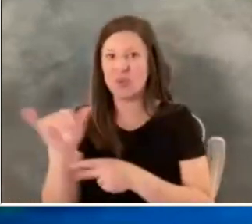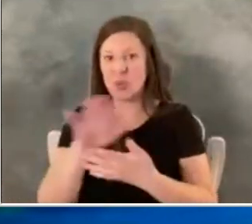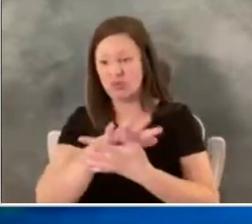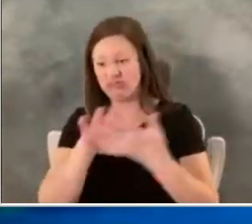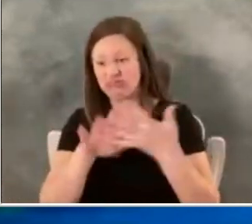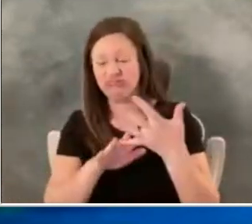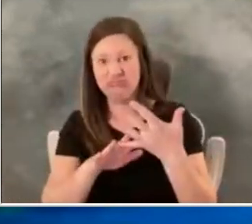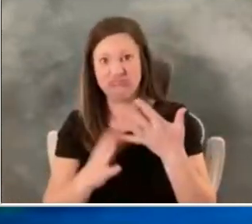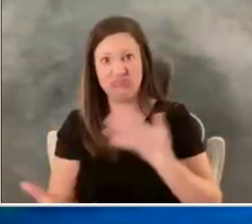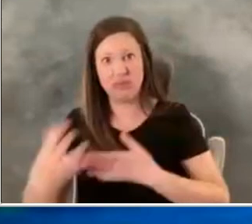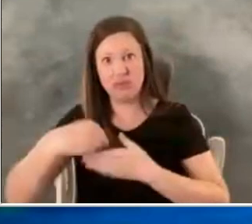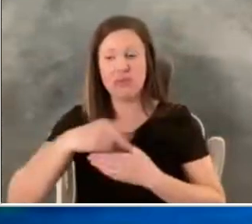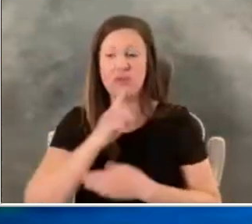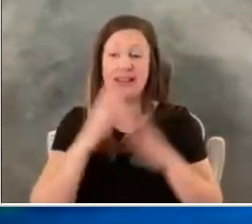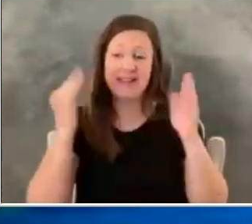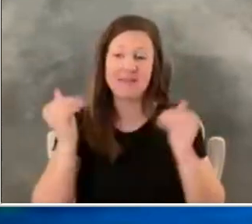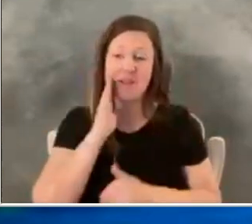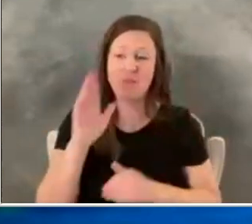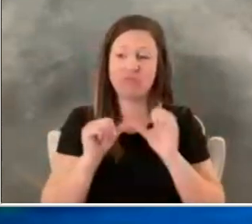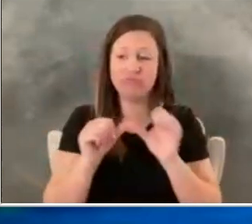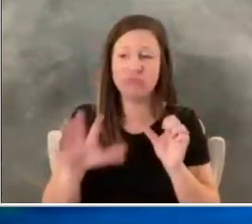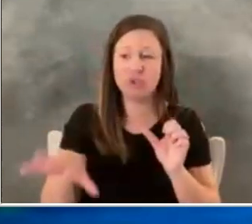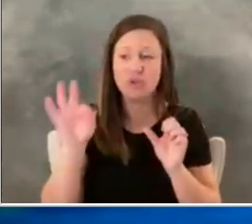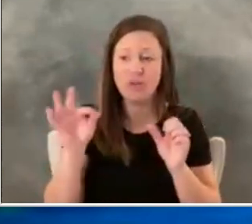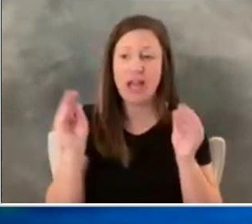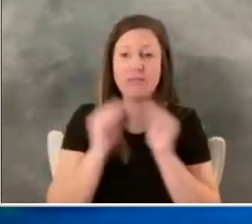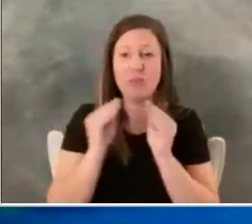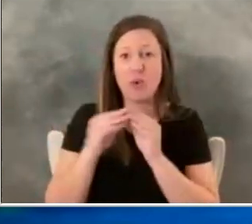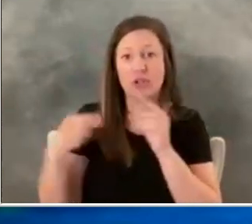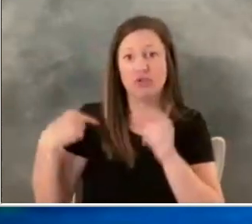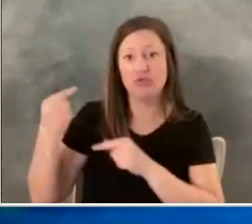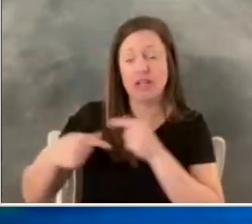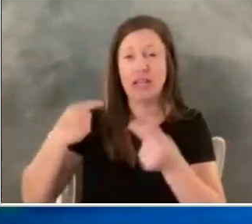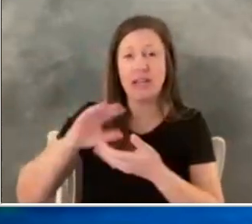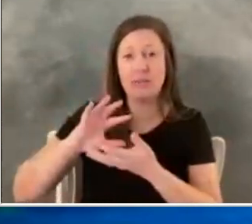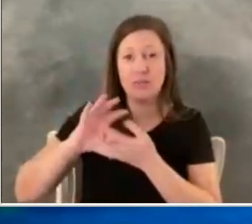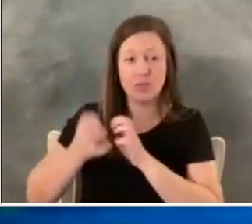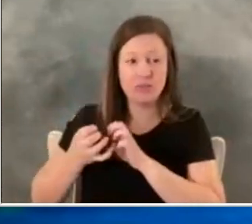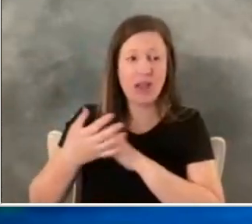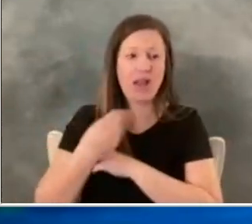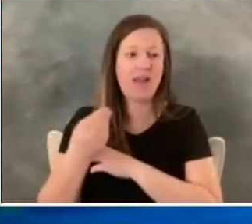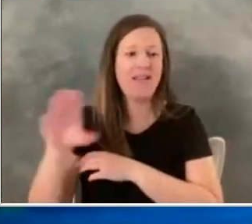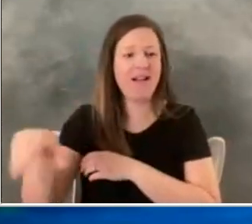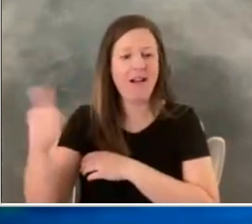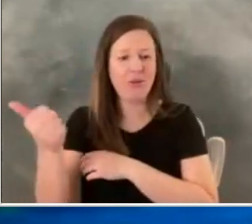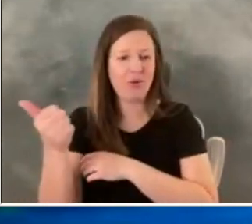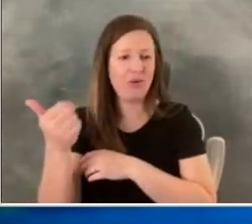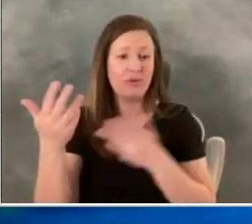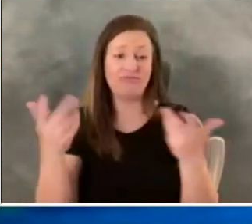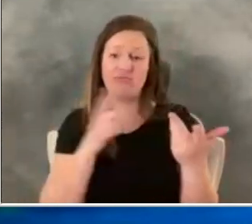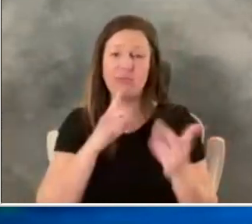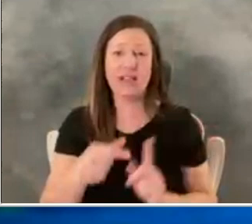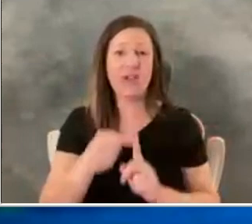to continue to find driver mutations and other unique characteristics of these cancers